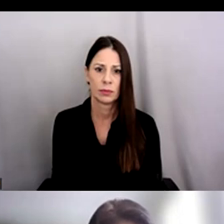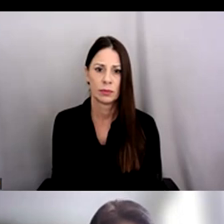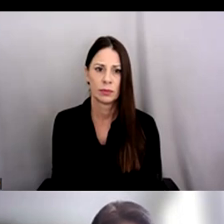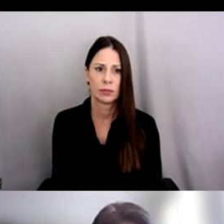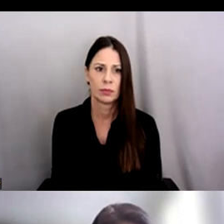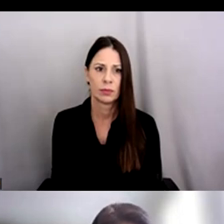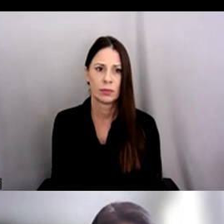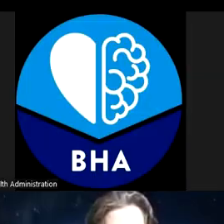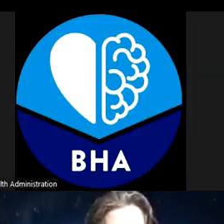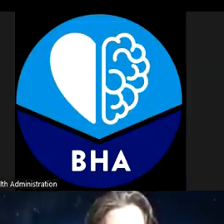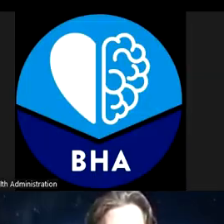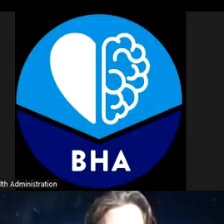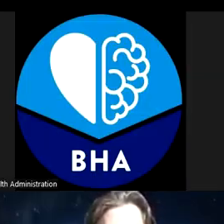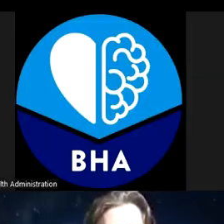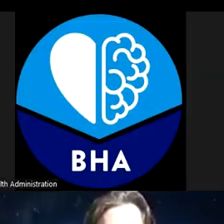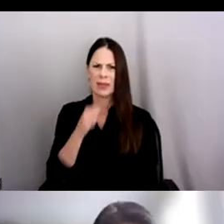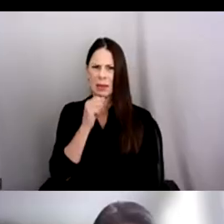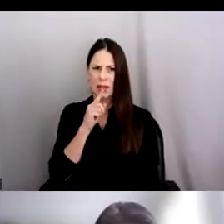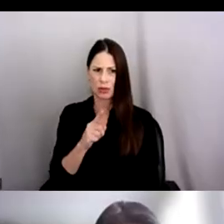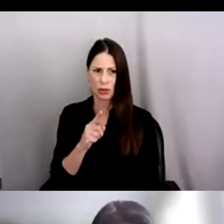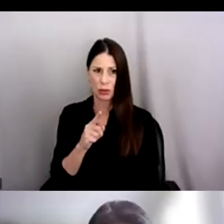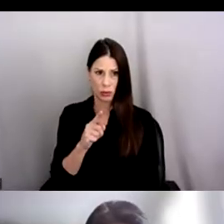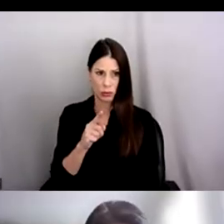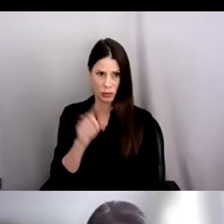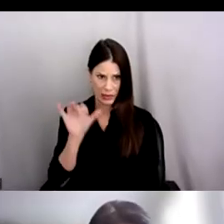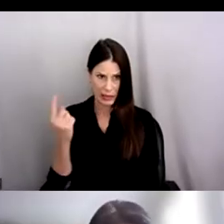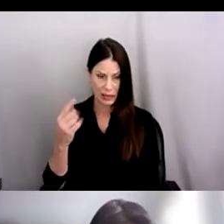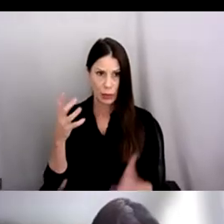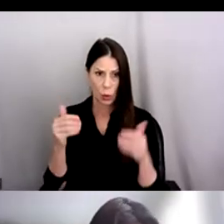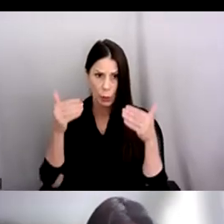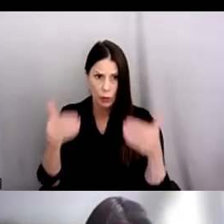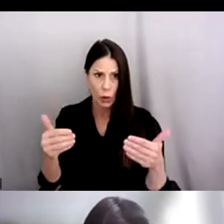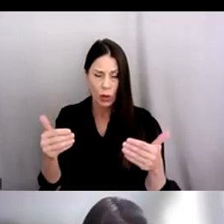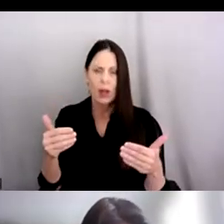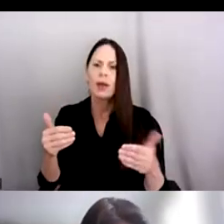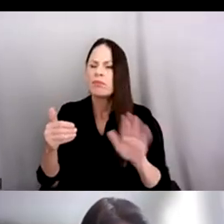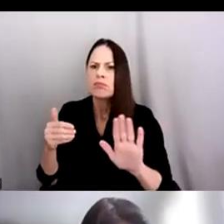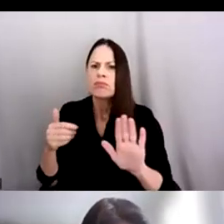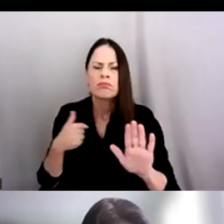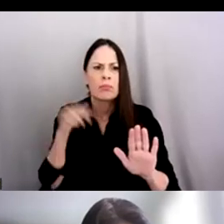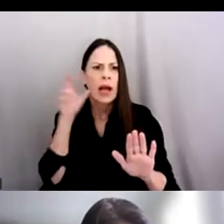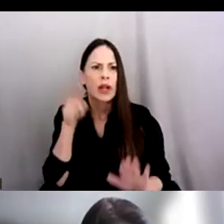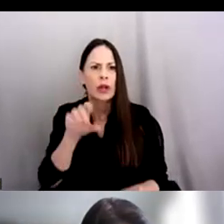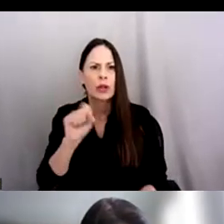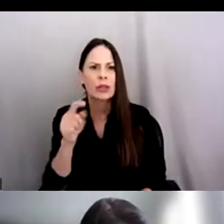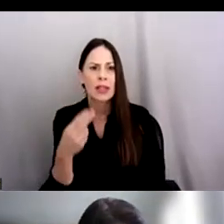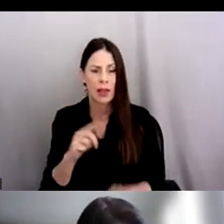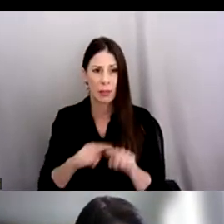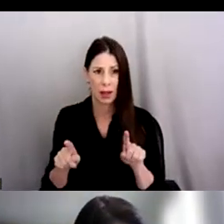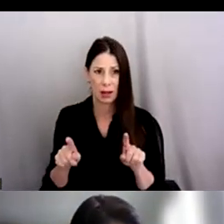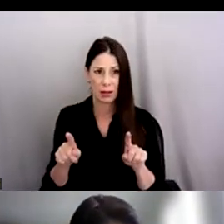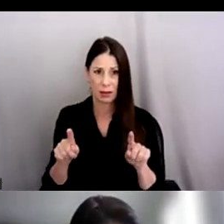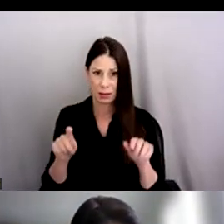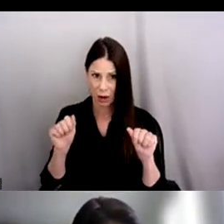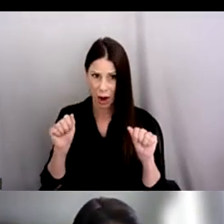I'm not sure. I mean, is that something we want to move forward with? I hear you, Seth, but is that something that we're able to do?